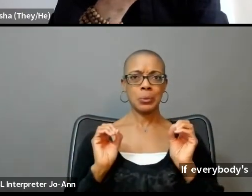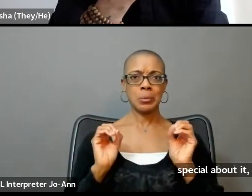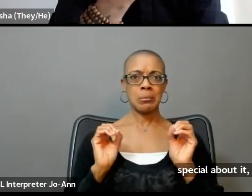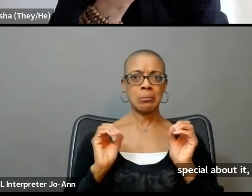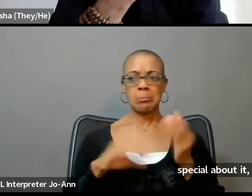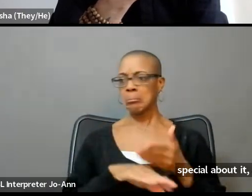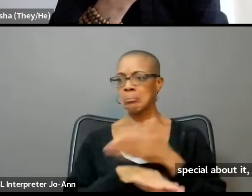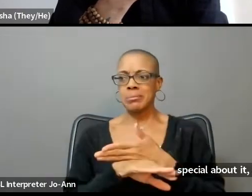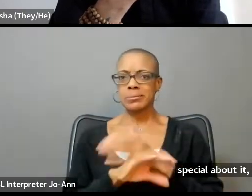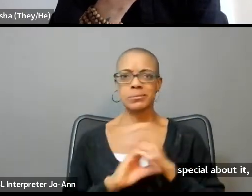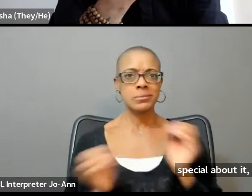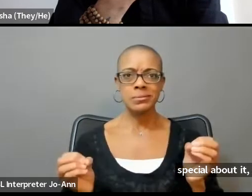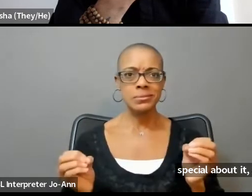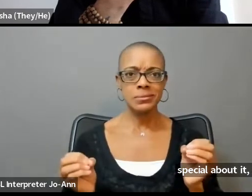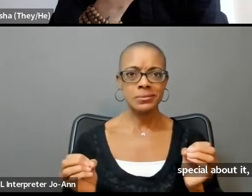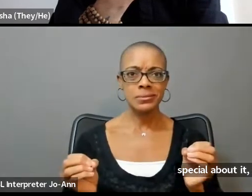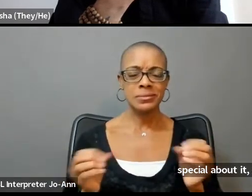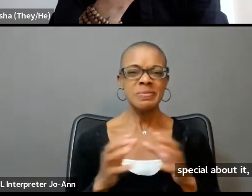So I